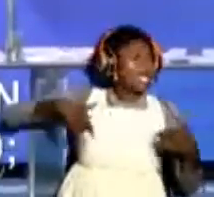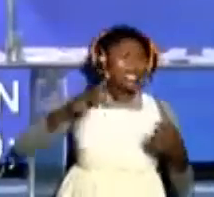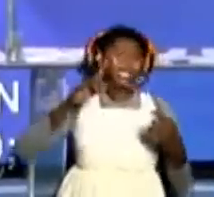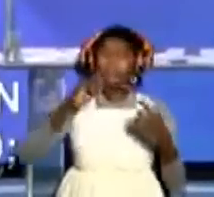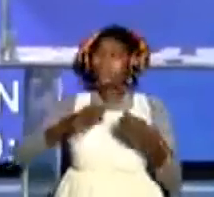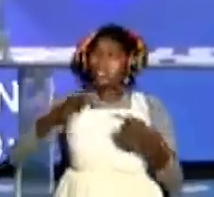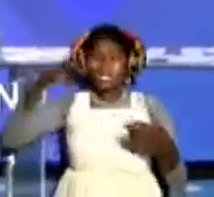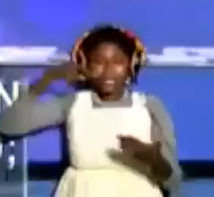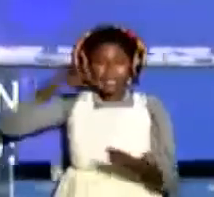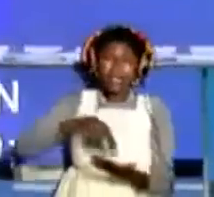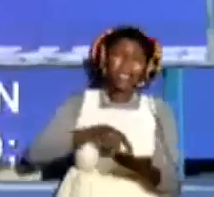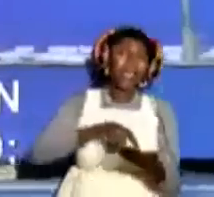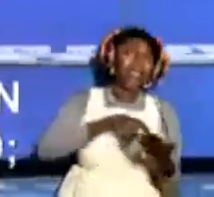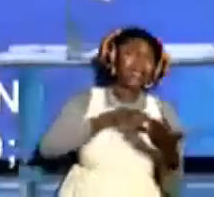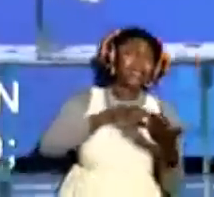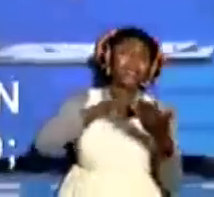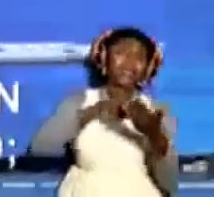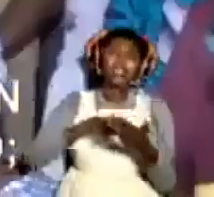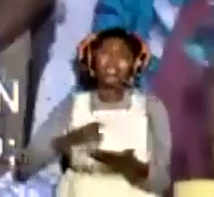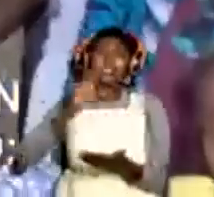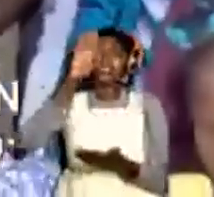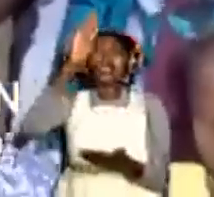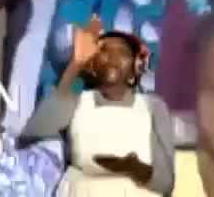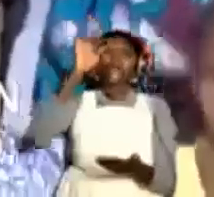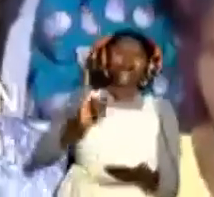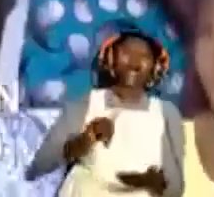God and say, Baba,